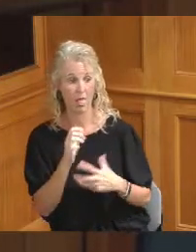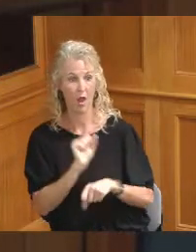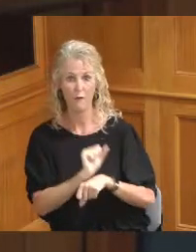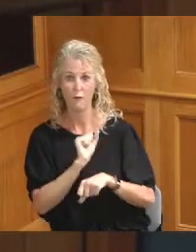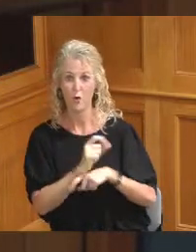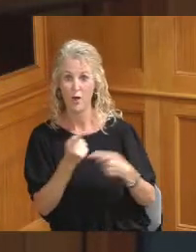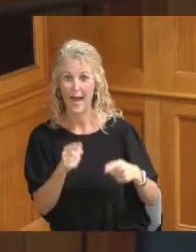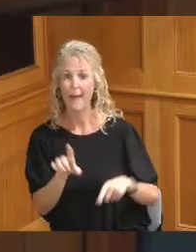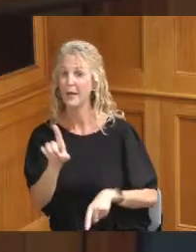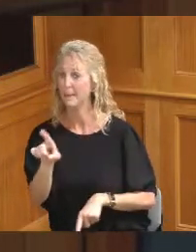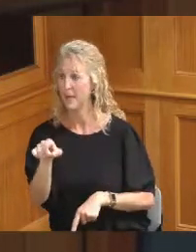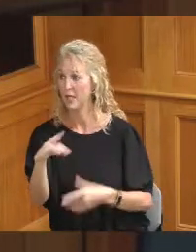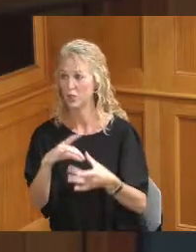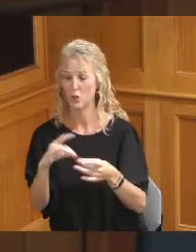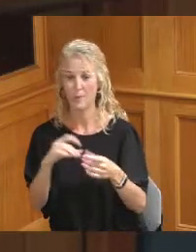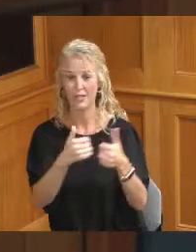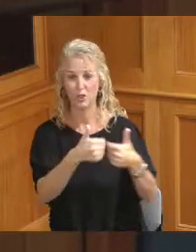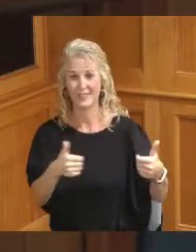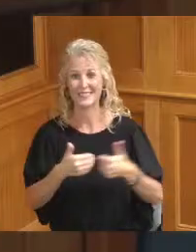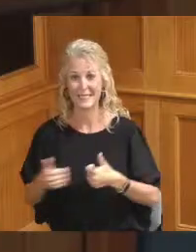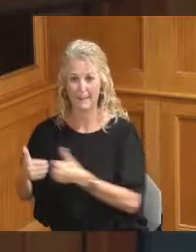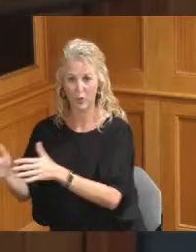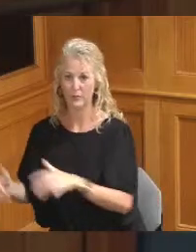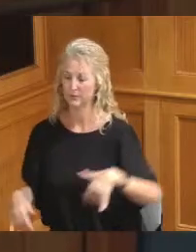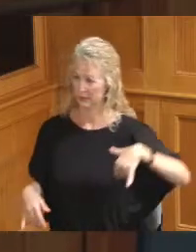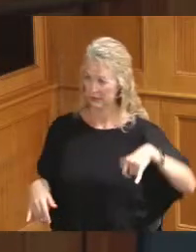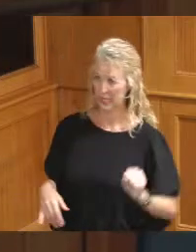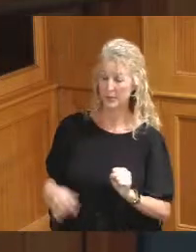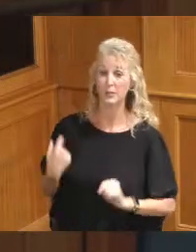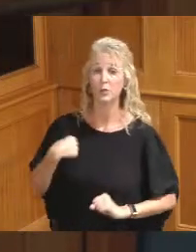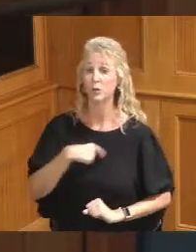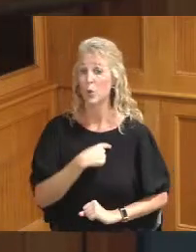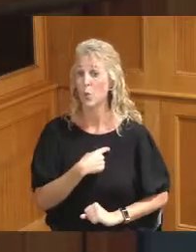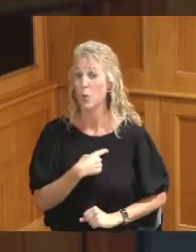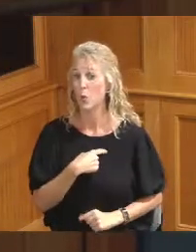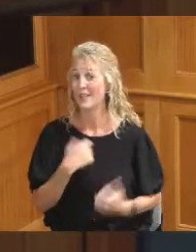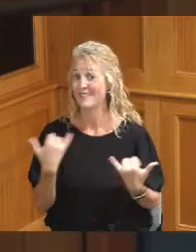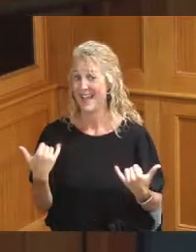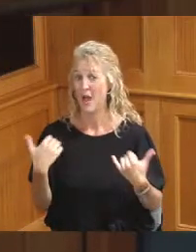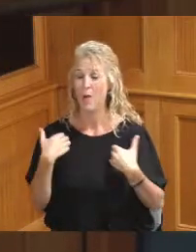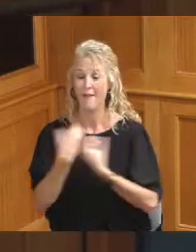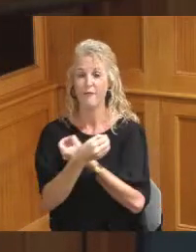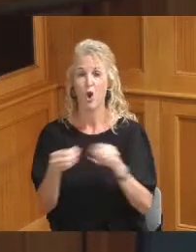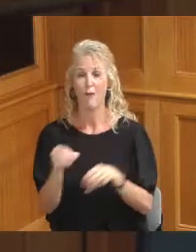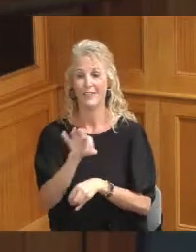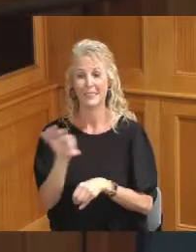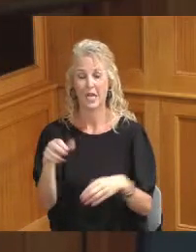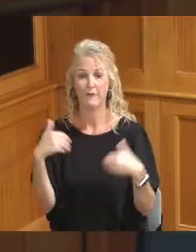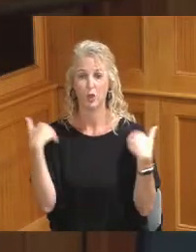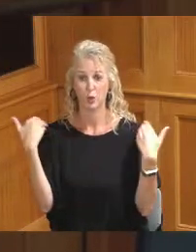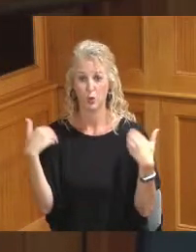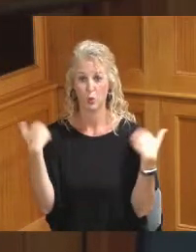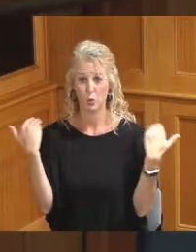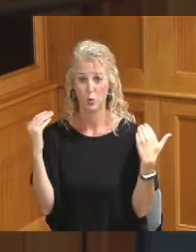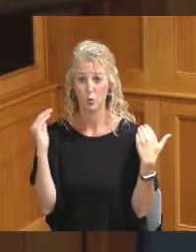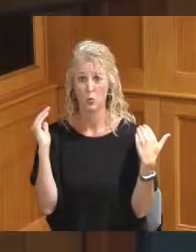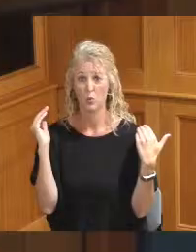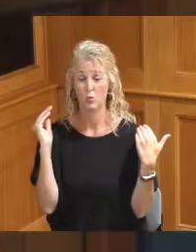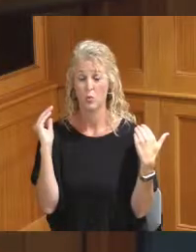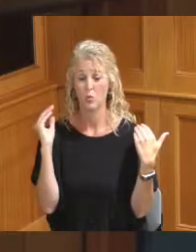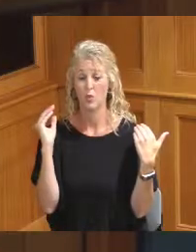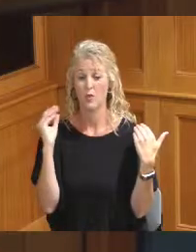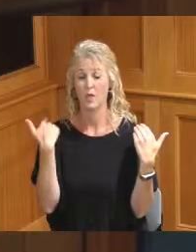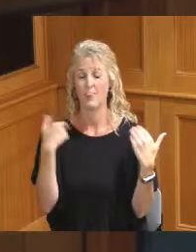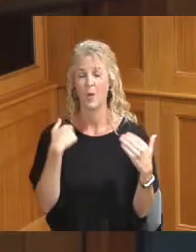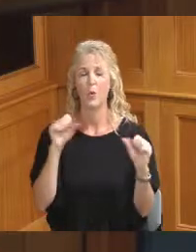it's fragmented. And so we now have an Office of Youth to really try to look at, are we making an impact?